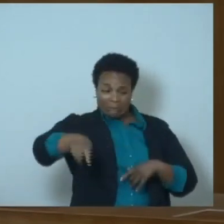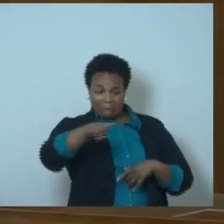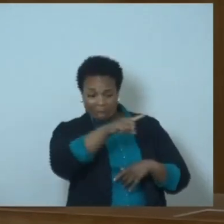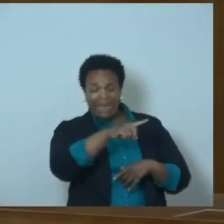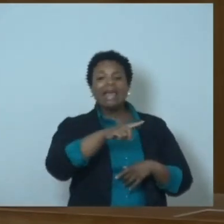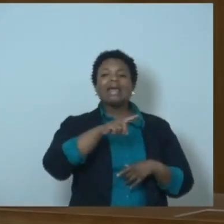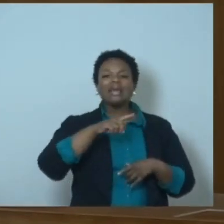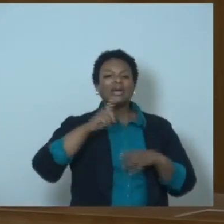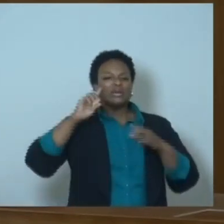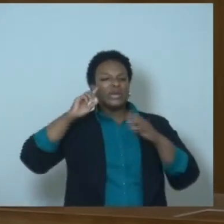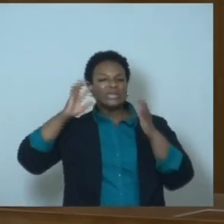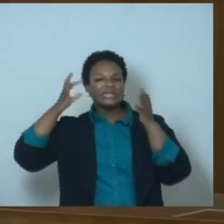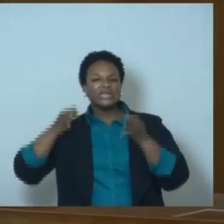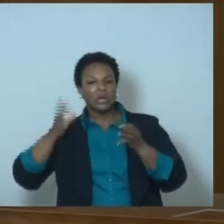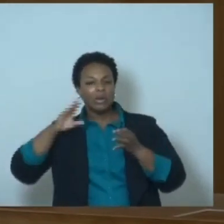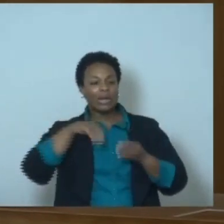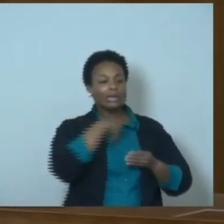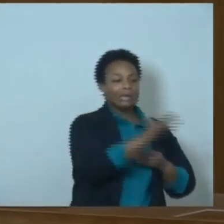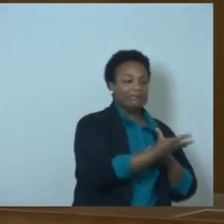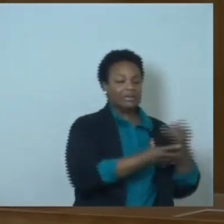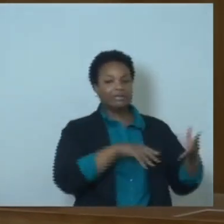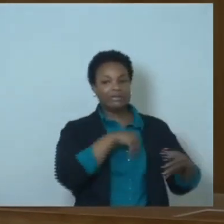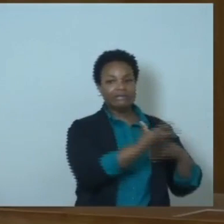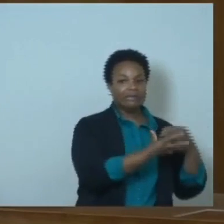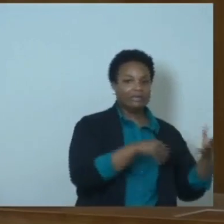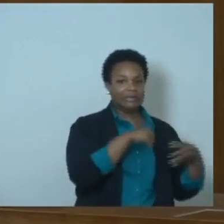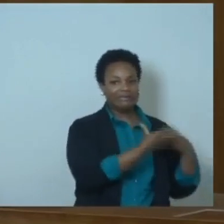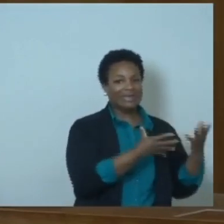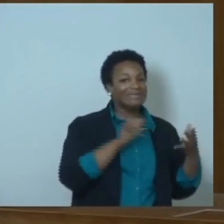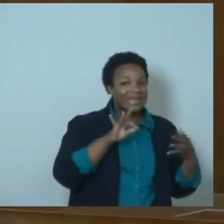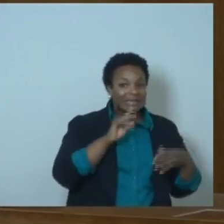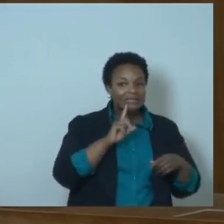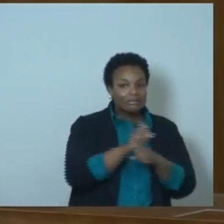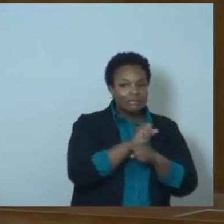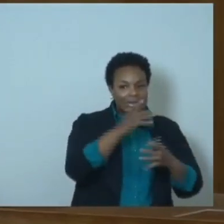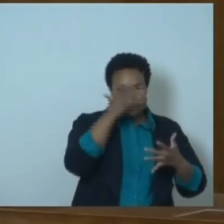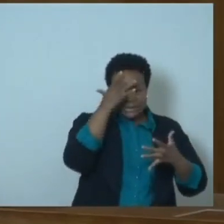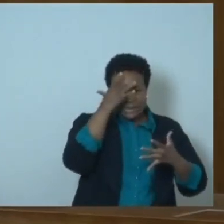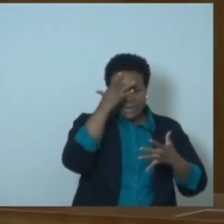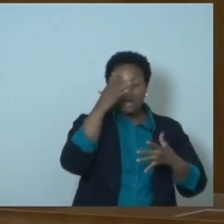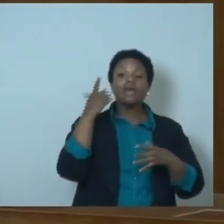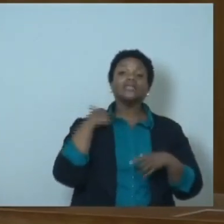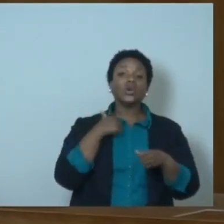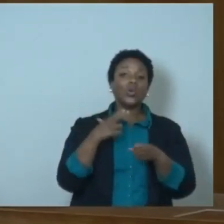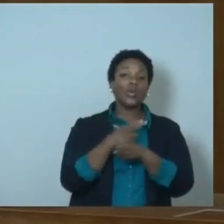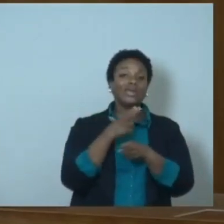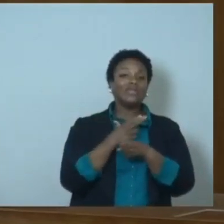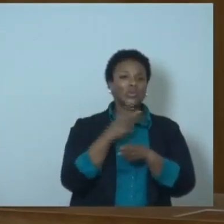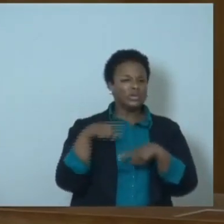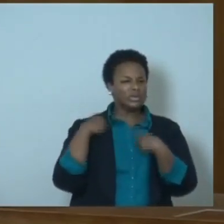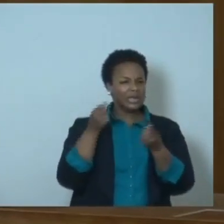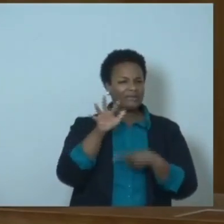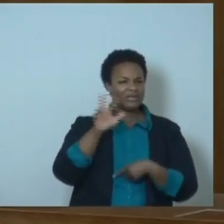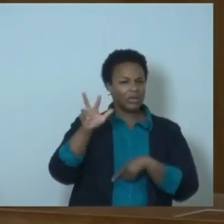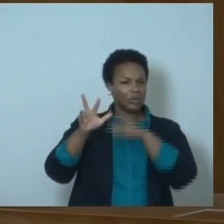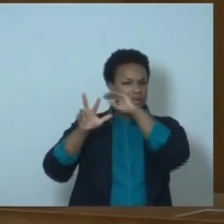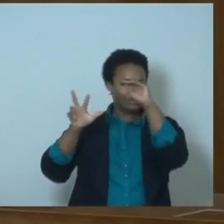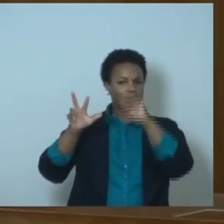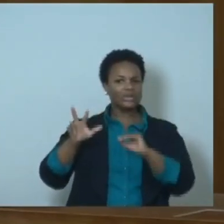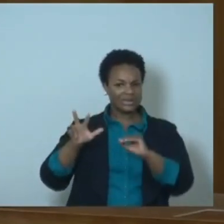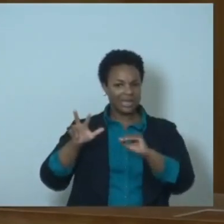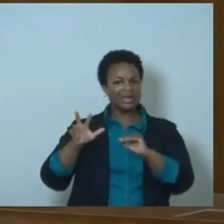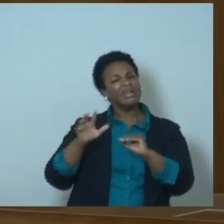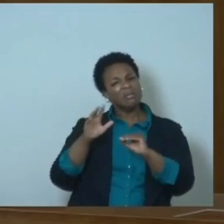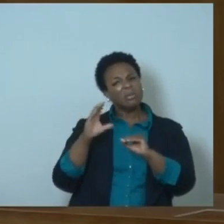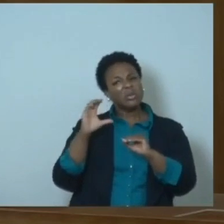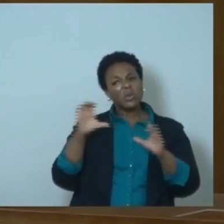units. So we've used 53%, which is actually good, because if a course is 5 or 6 days and it's coming in every week, we're actually doing quite